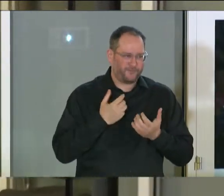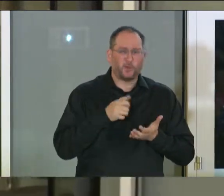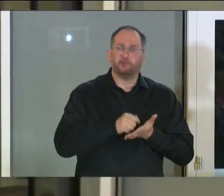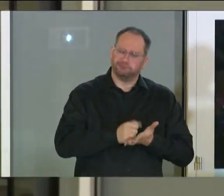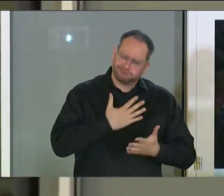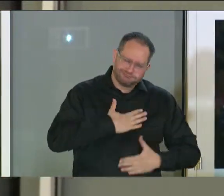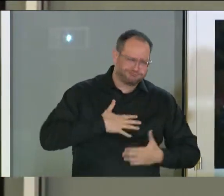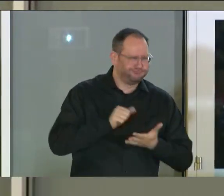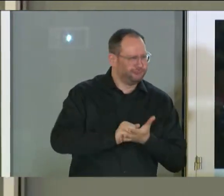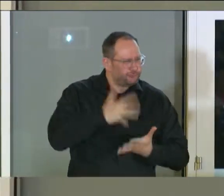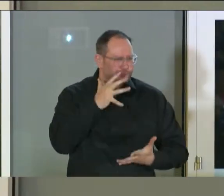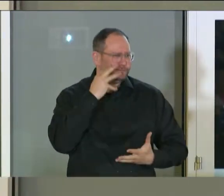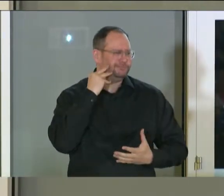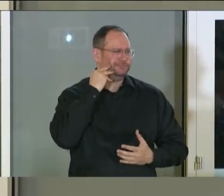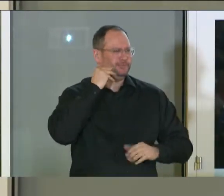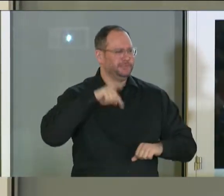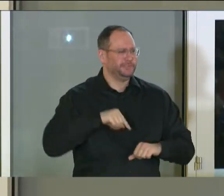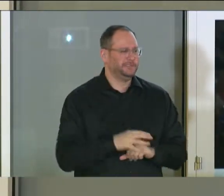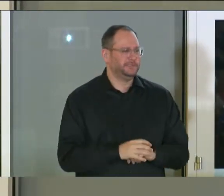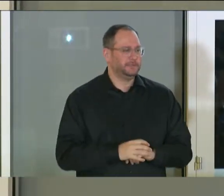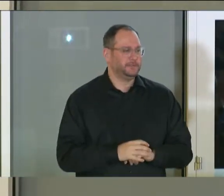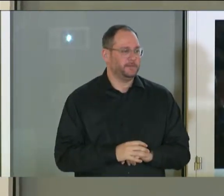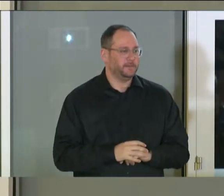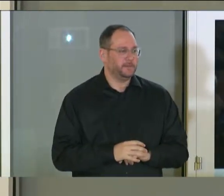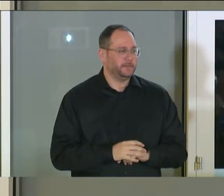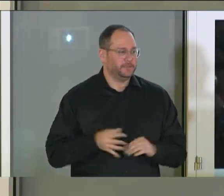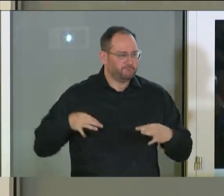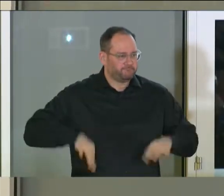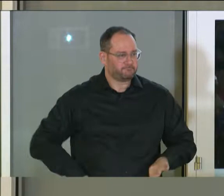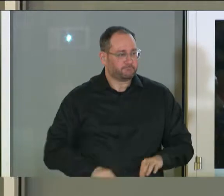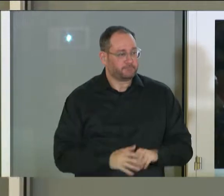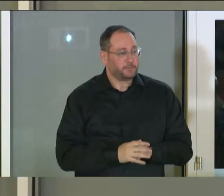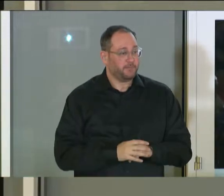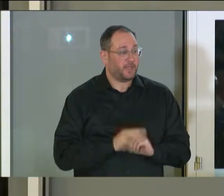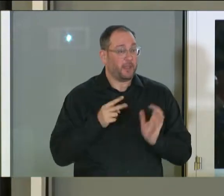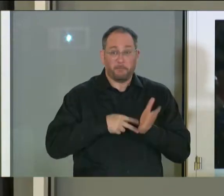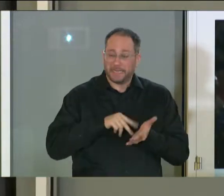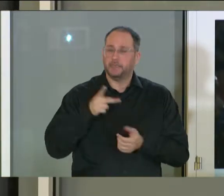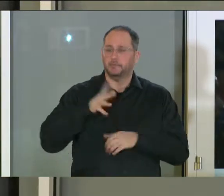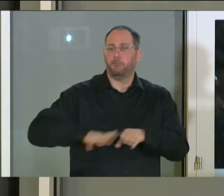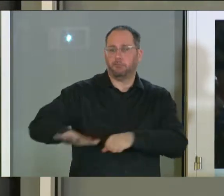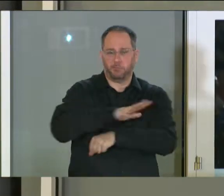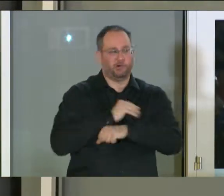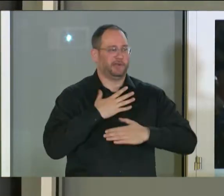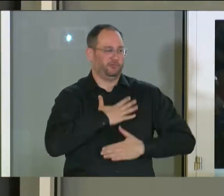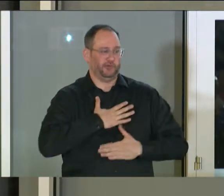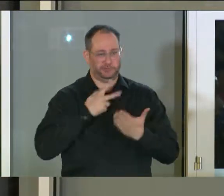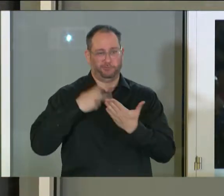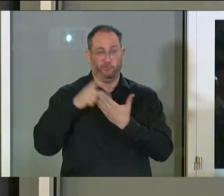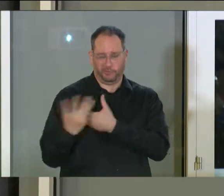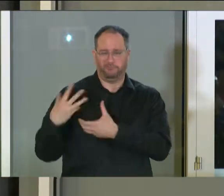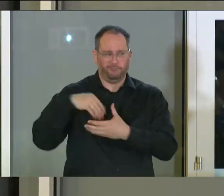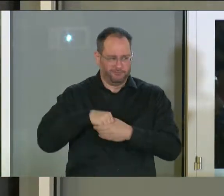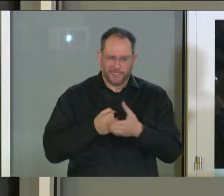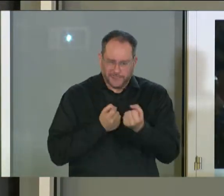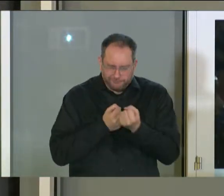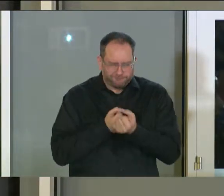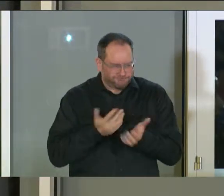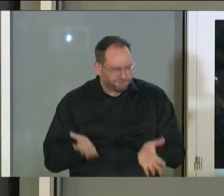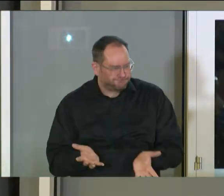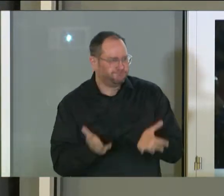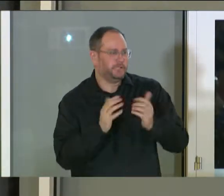including fabulous parks and recreation activities and facilities for their leisure time. We also,